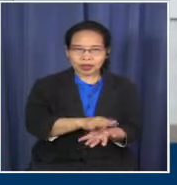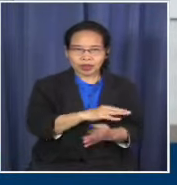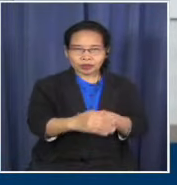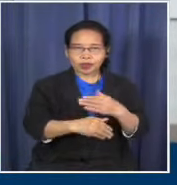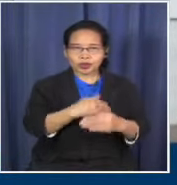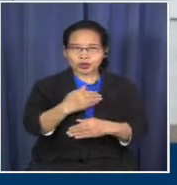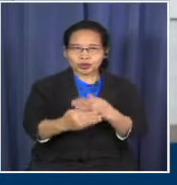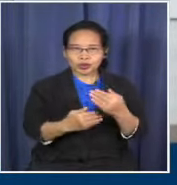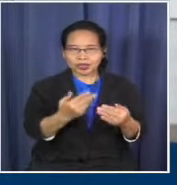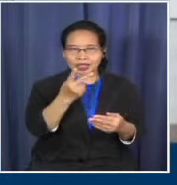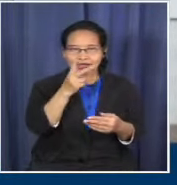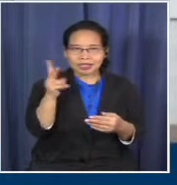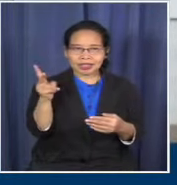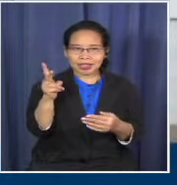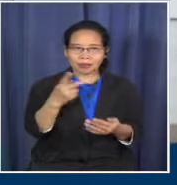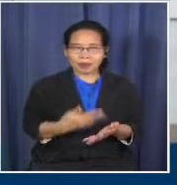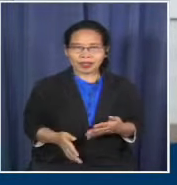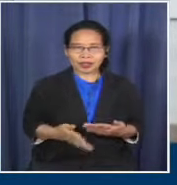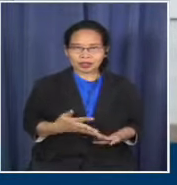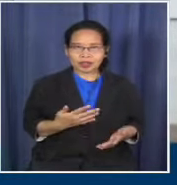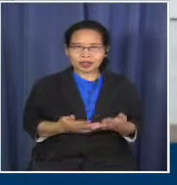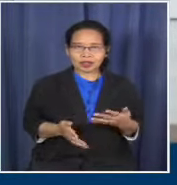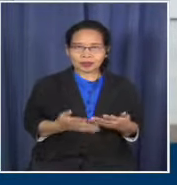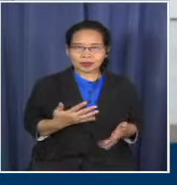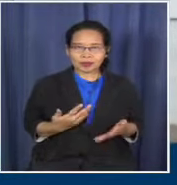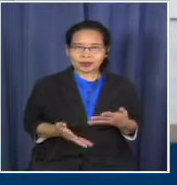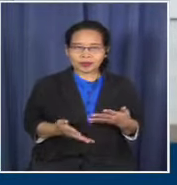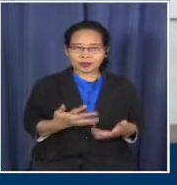are combined, they